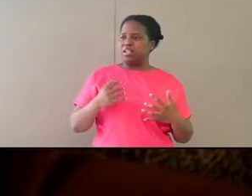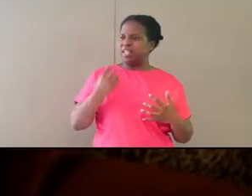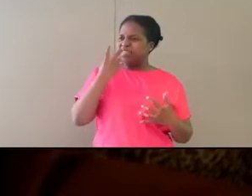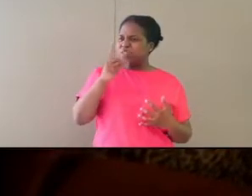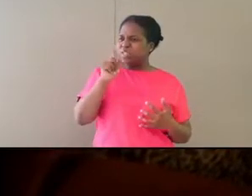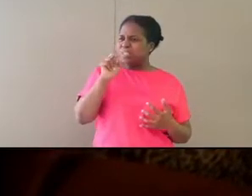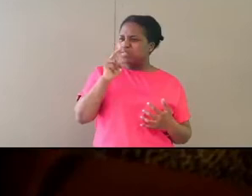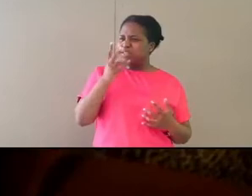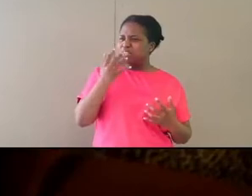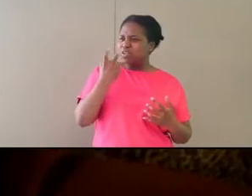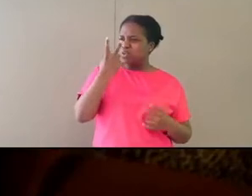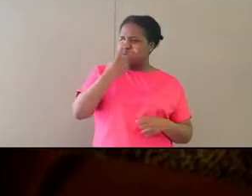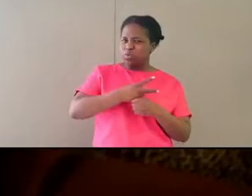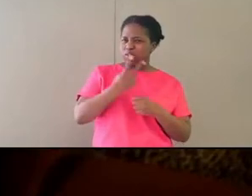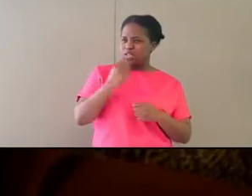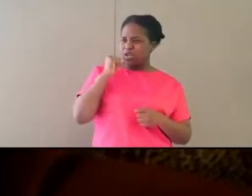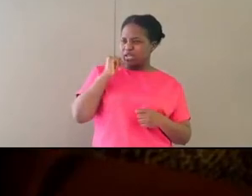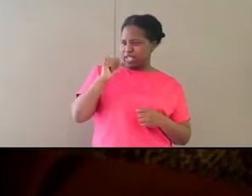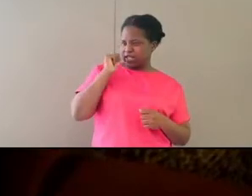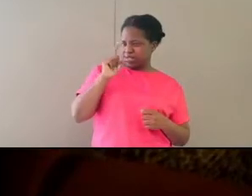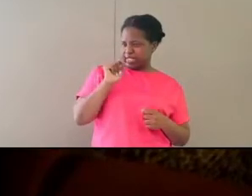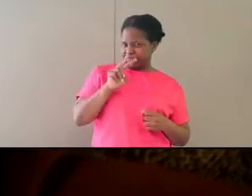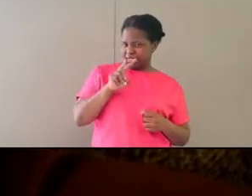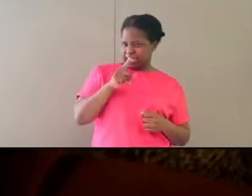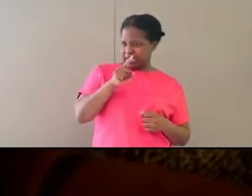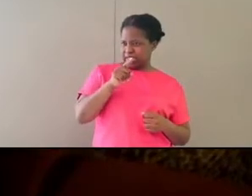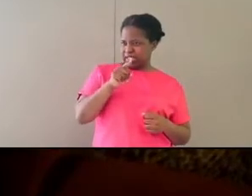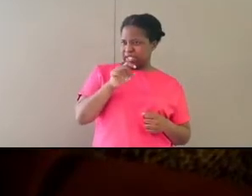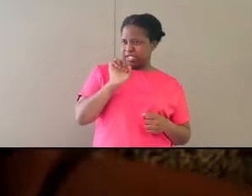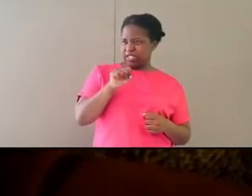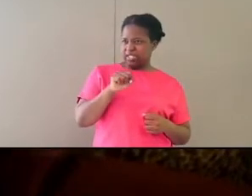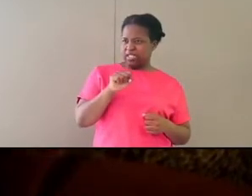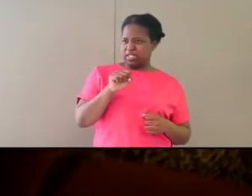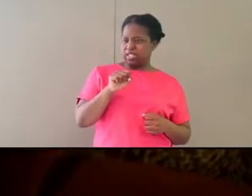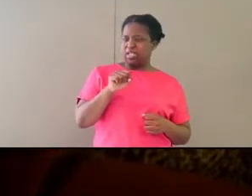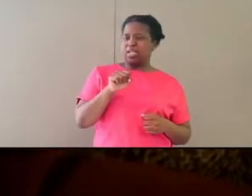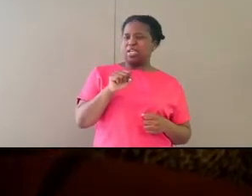sometime two days ago? Yesterday. Yesterday, Newsroom Africa.